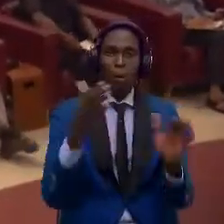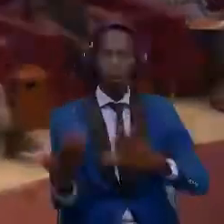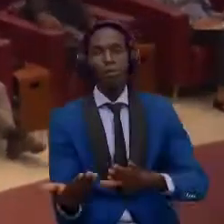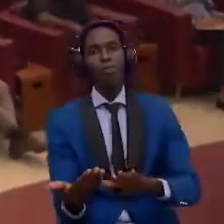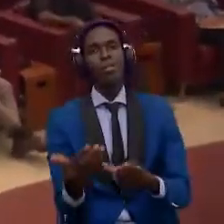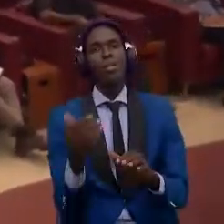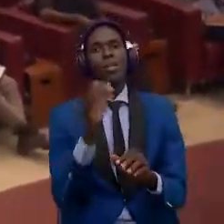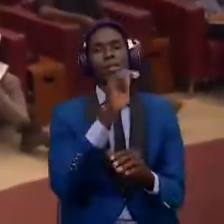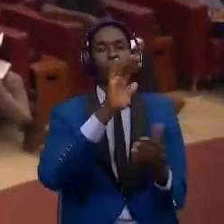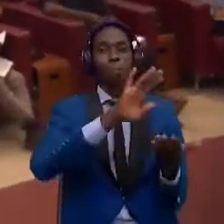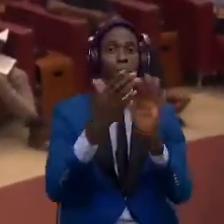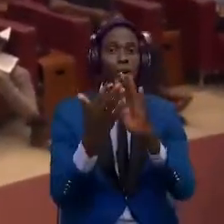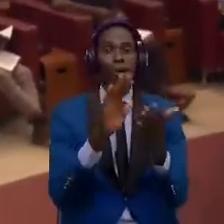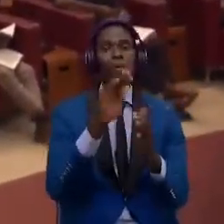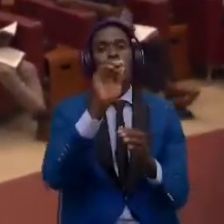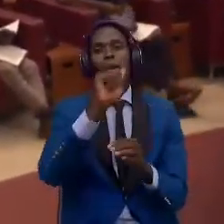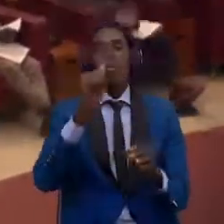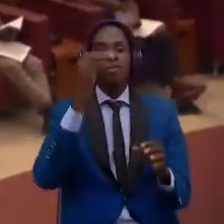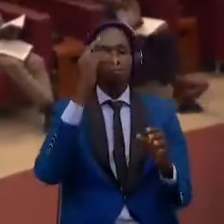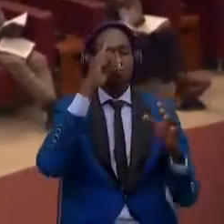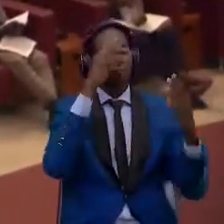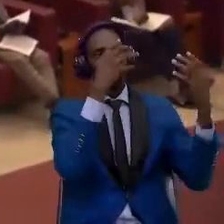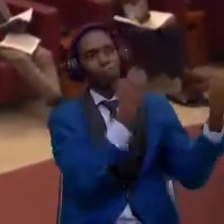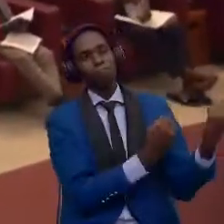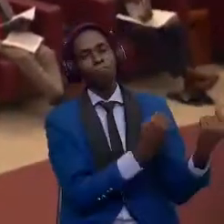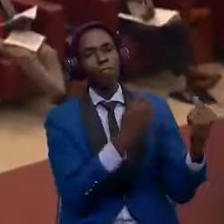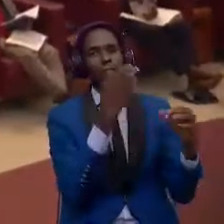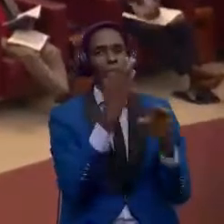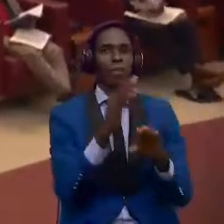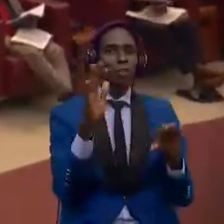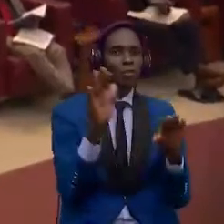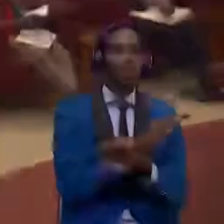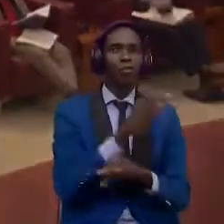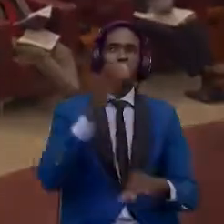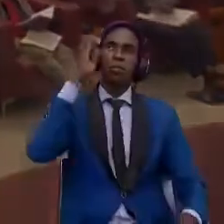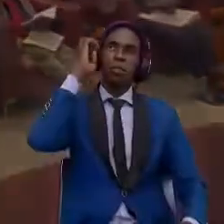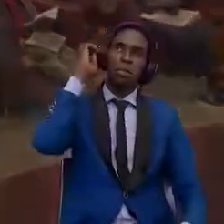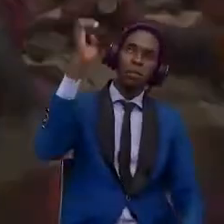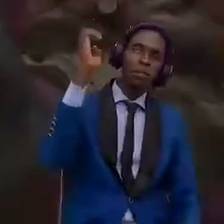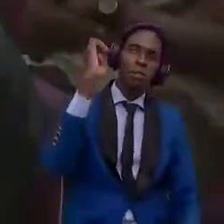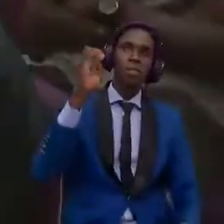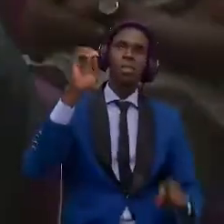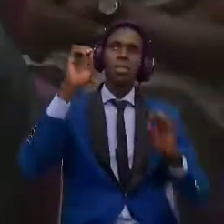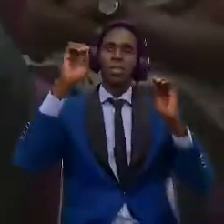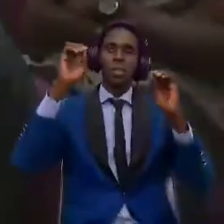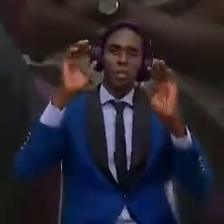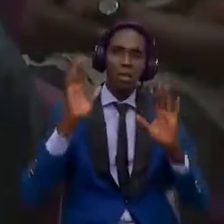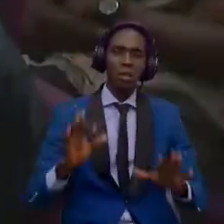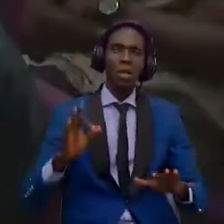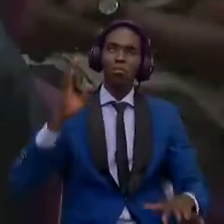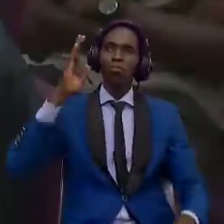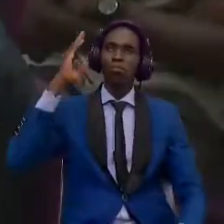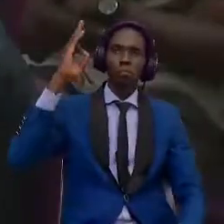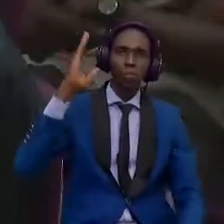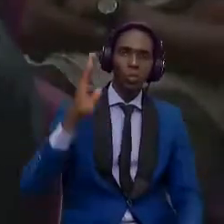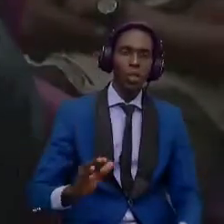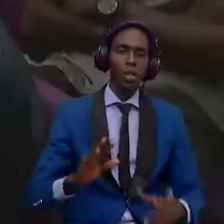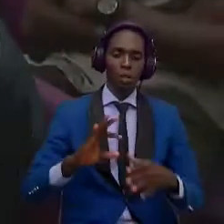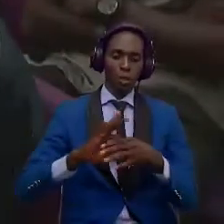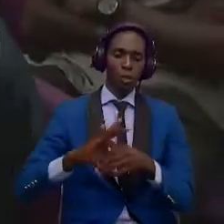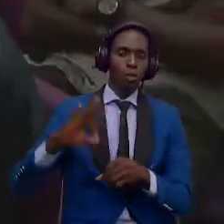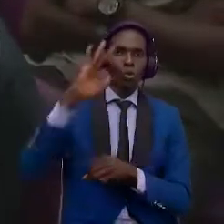become a faithful preacher, a faithful evangelist, a faithful soul winner. And all the gadgets we